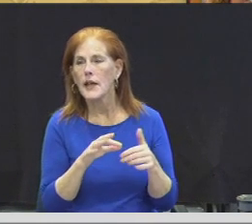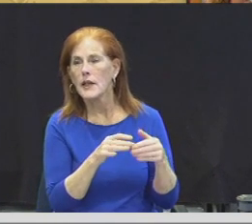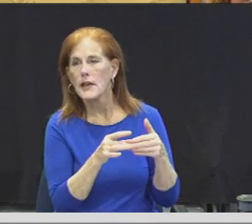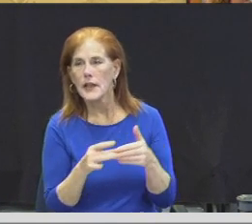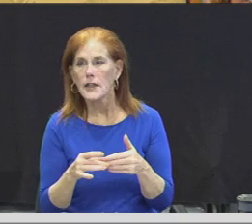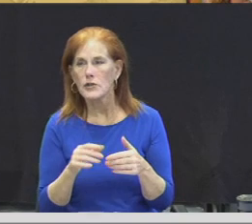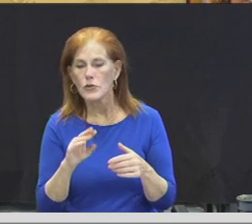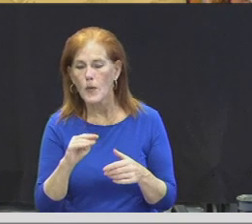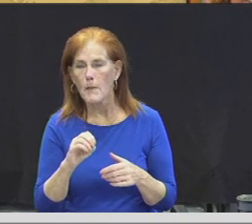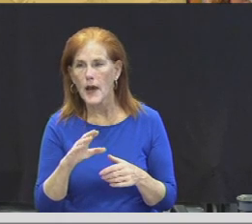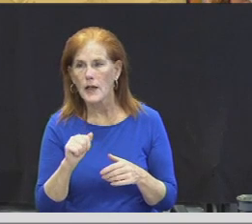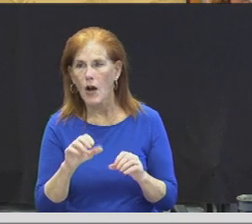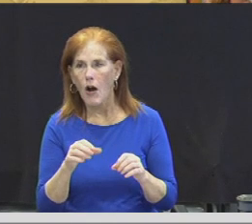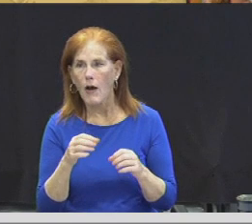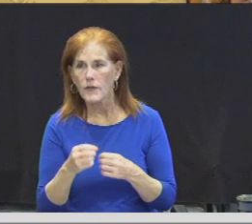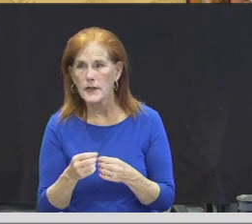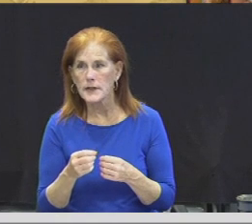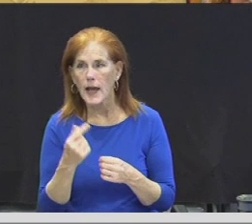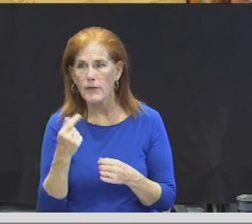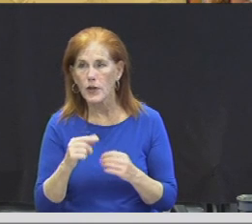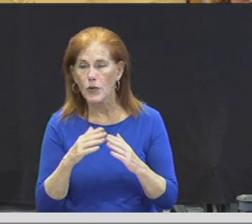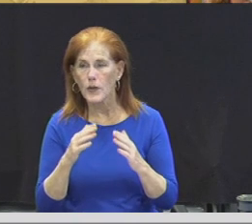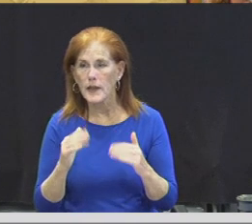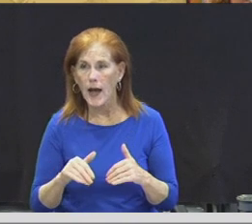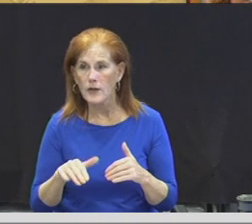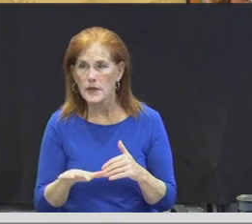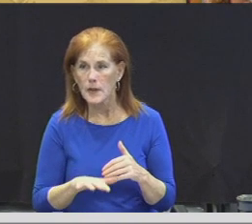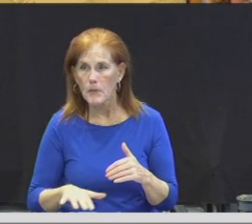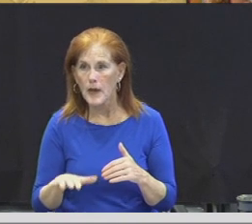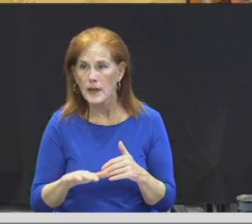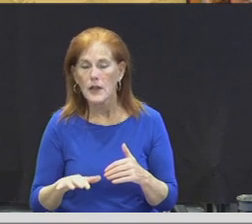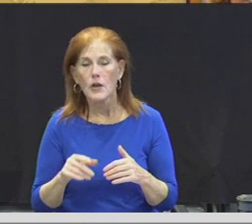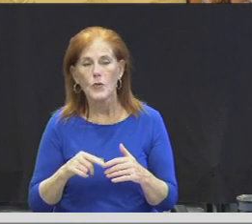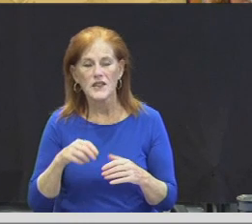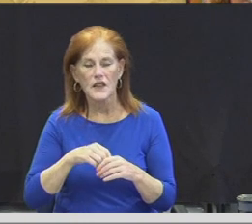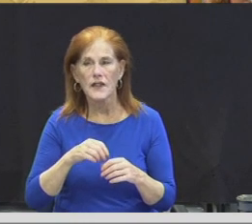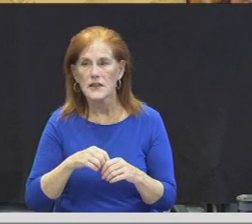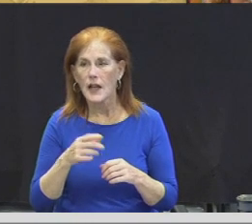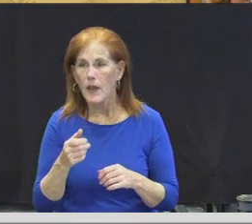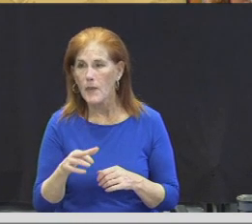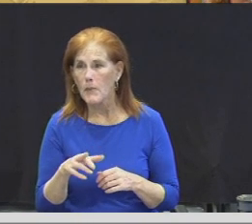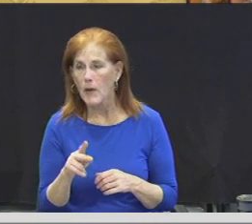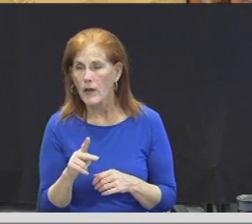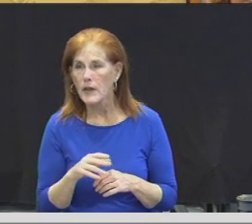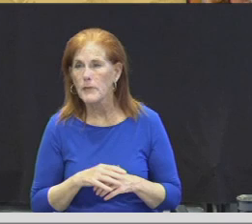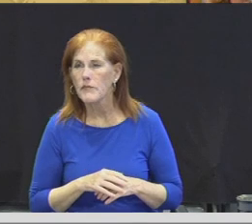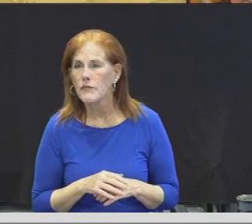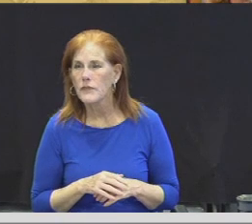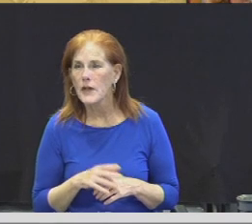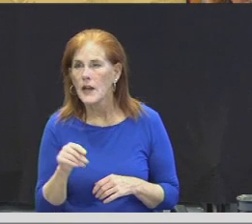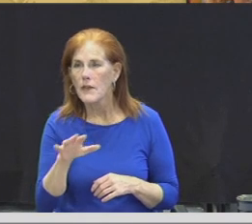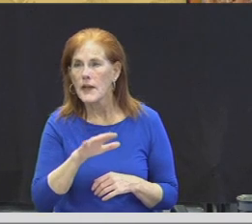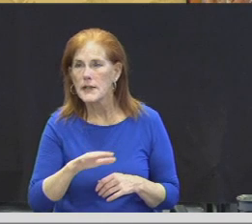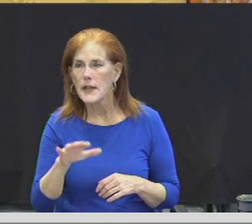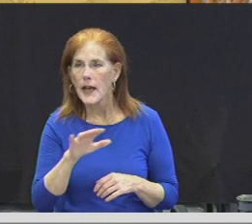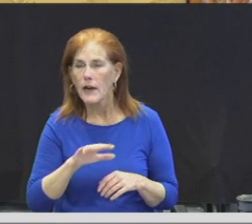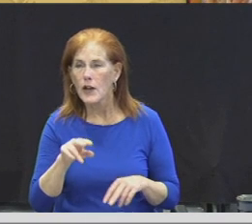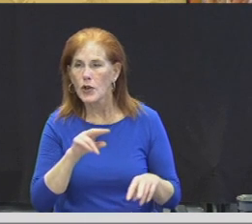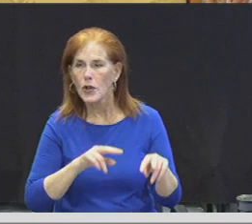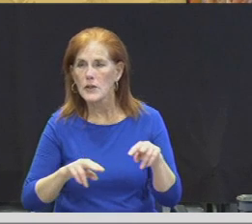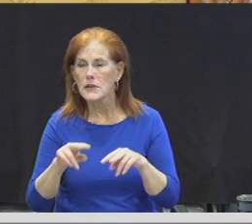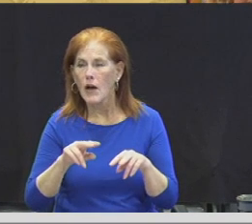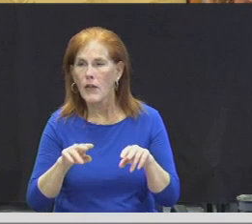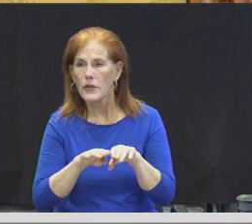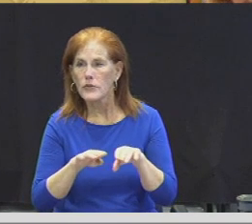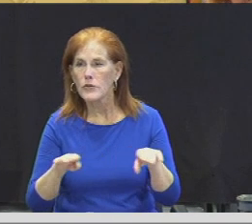offices here in the ground floor of the greenhouse, the basement level, which faces interior to the park. A series of overlooks along the streetscape that